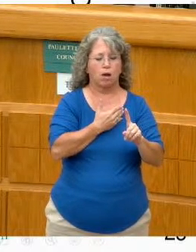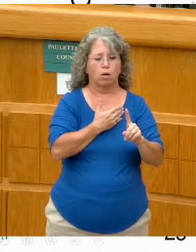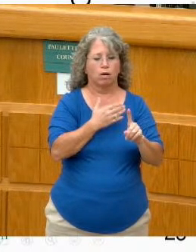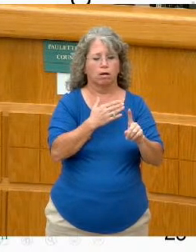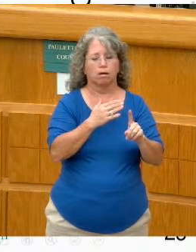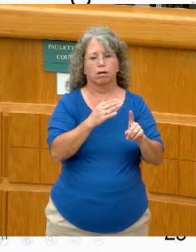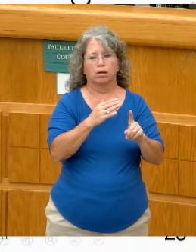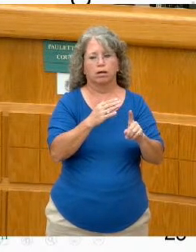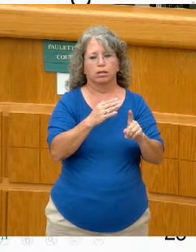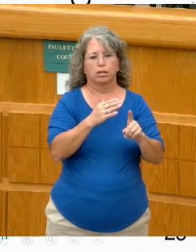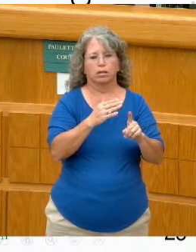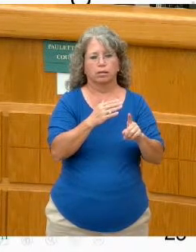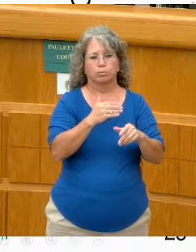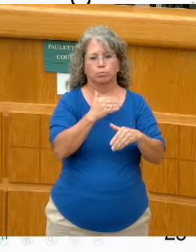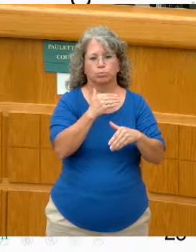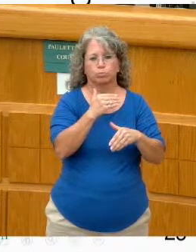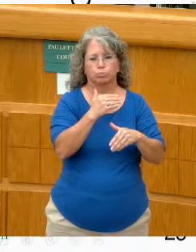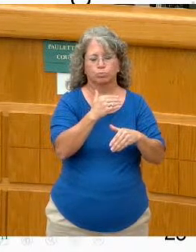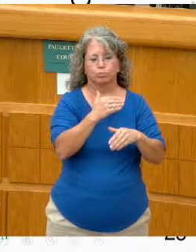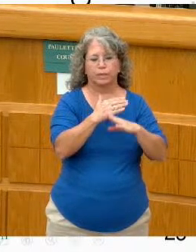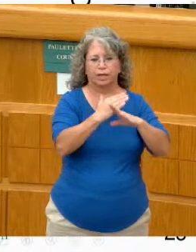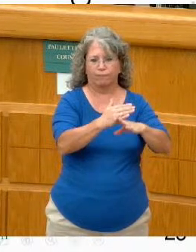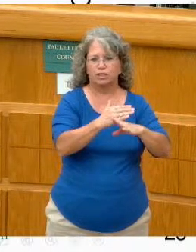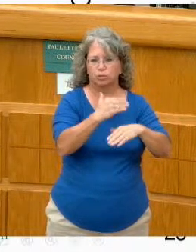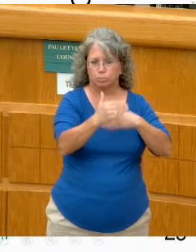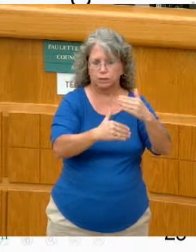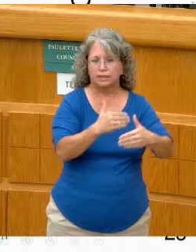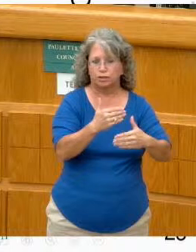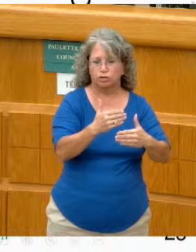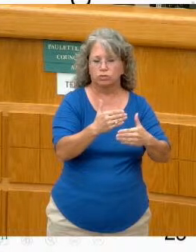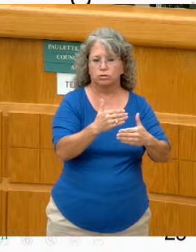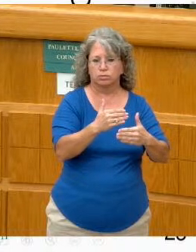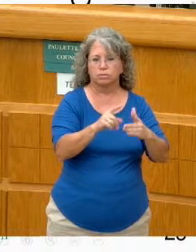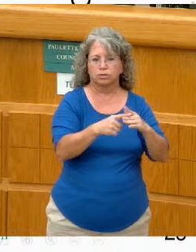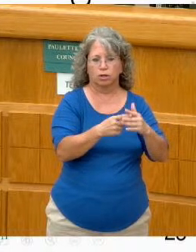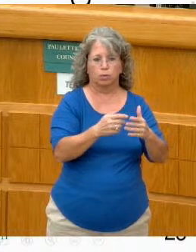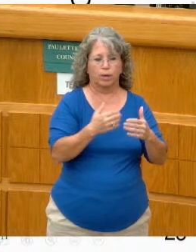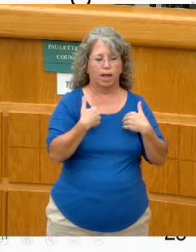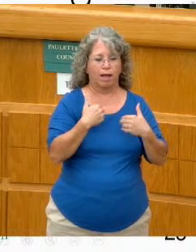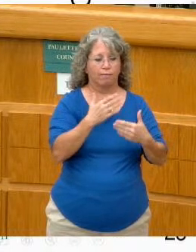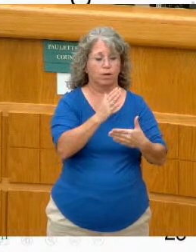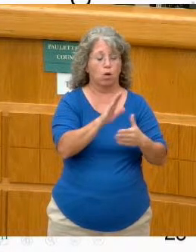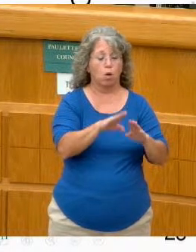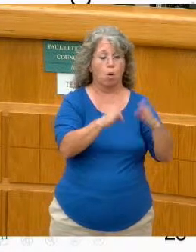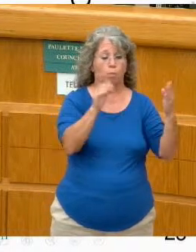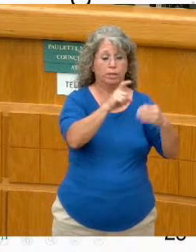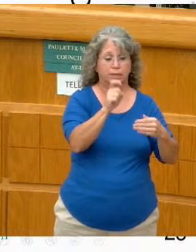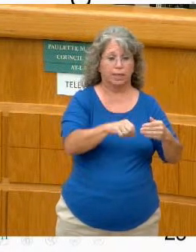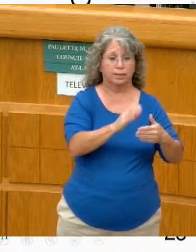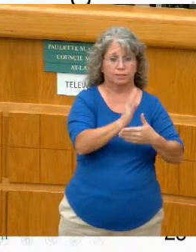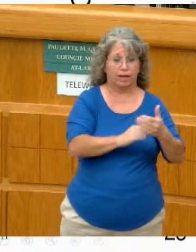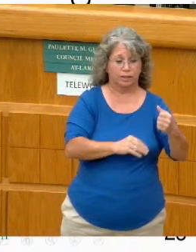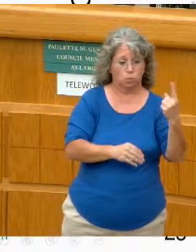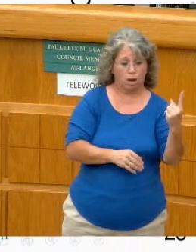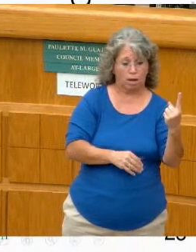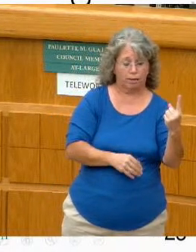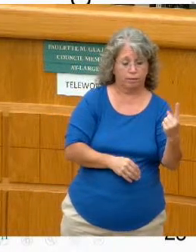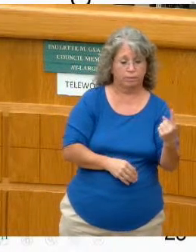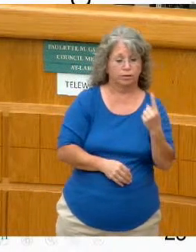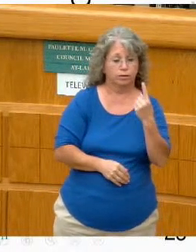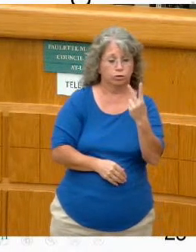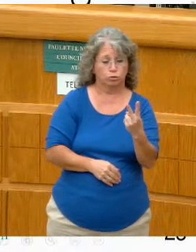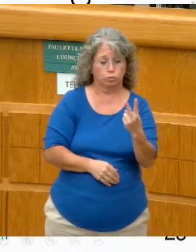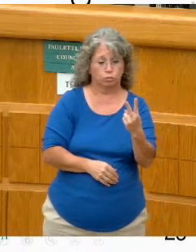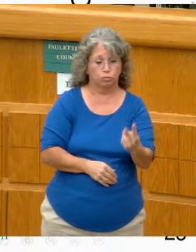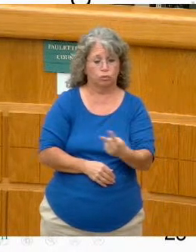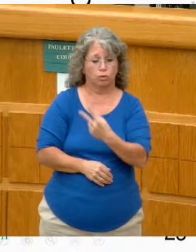2, 3, rolling back to 2, and then 1.5. And what you'll notice is that the longest period of